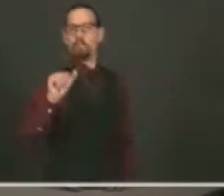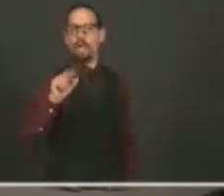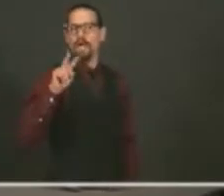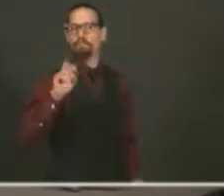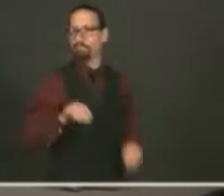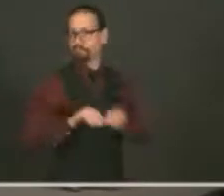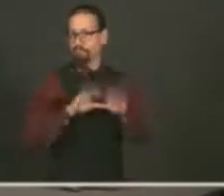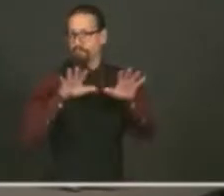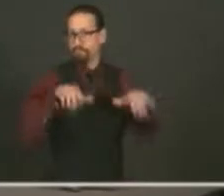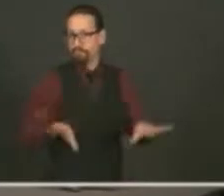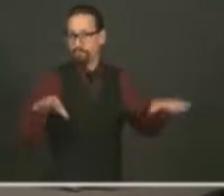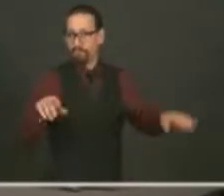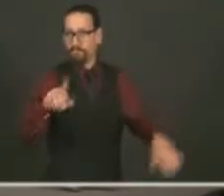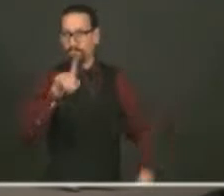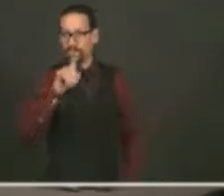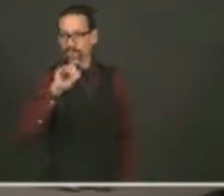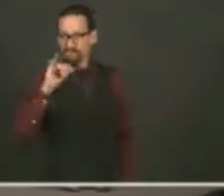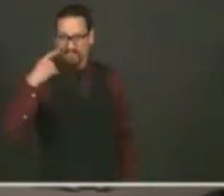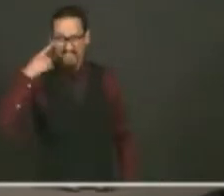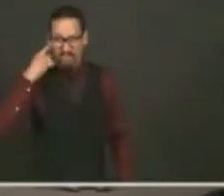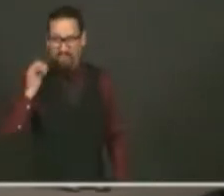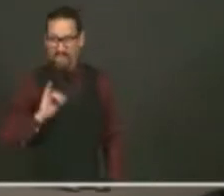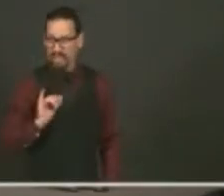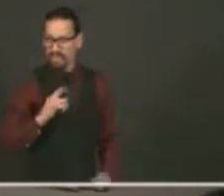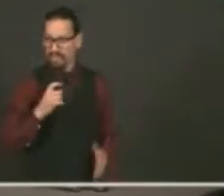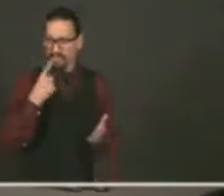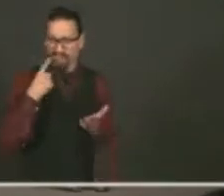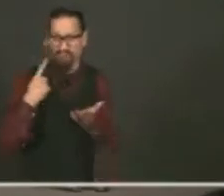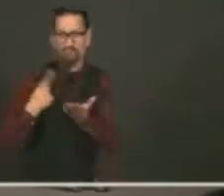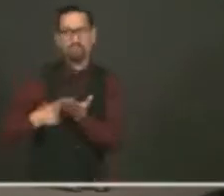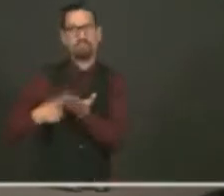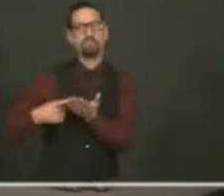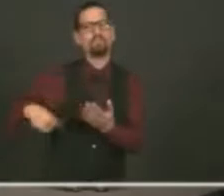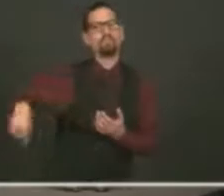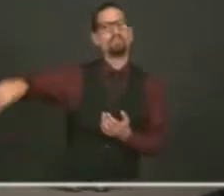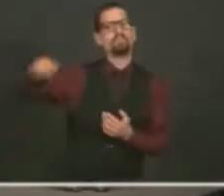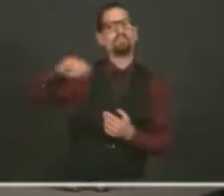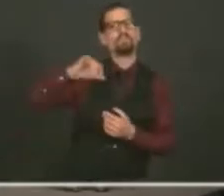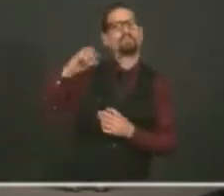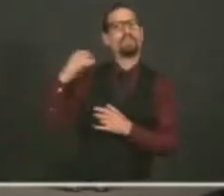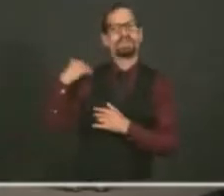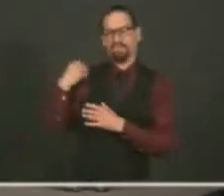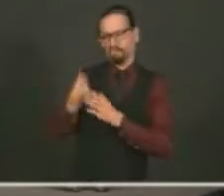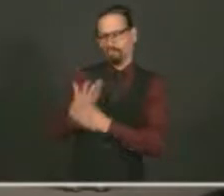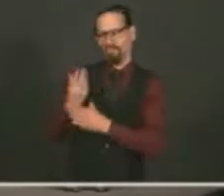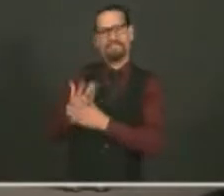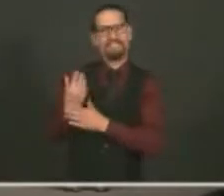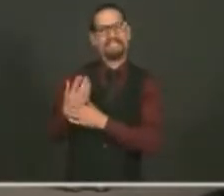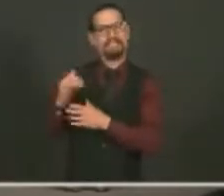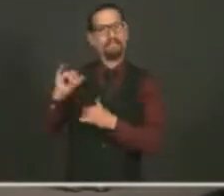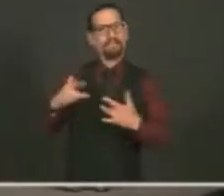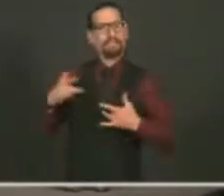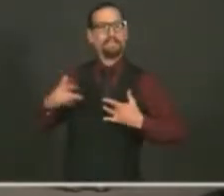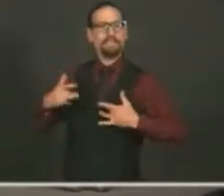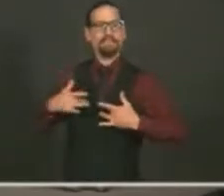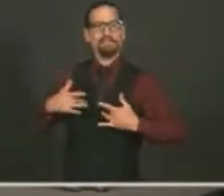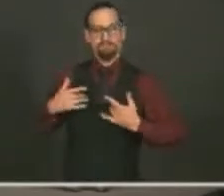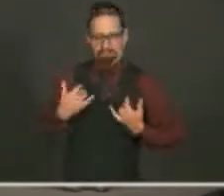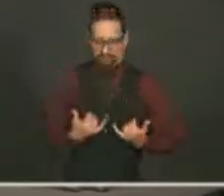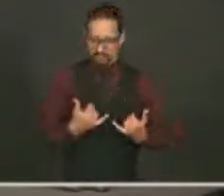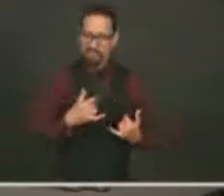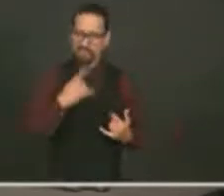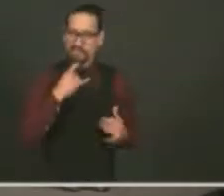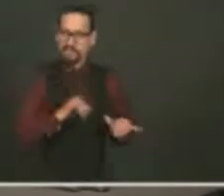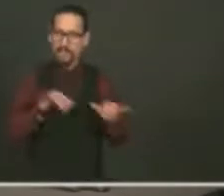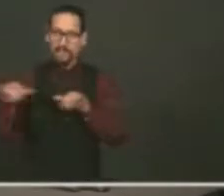today. So what are the new metrics, the new trigger points that will possibly set us back into phase 2 have some sort